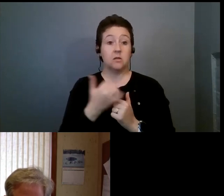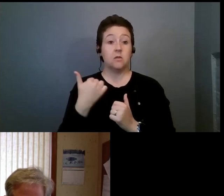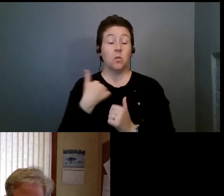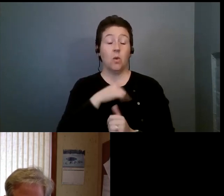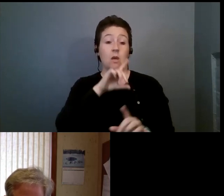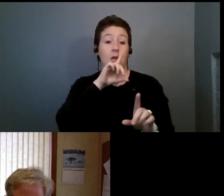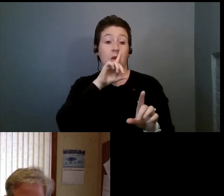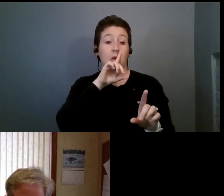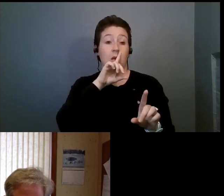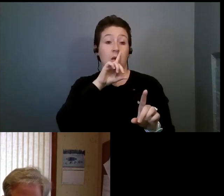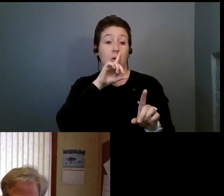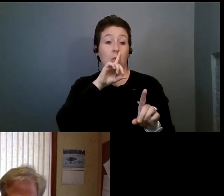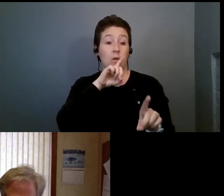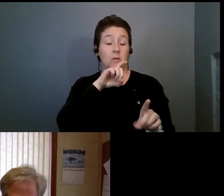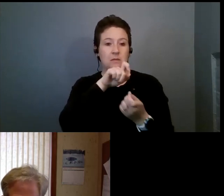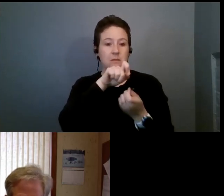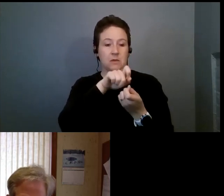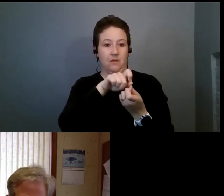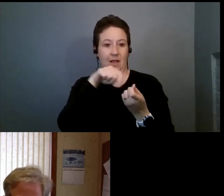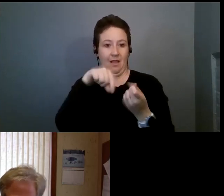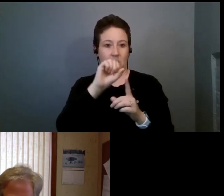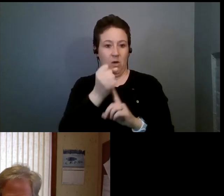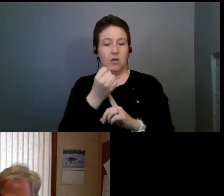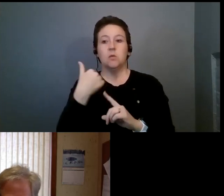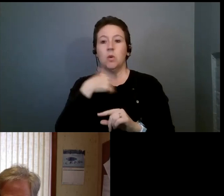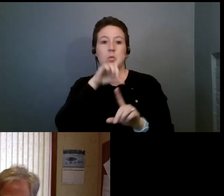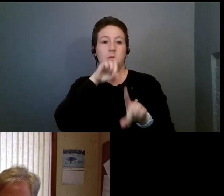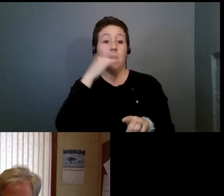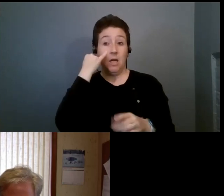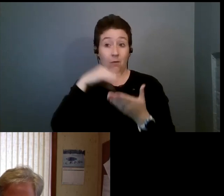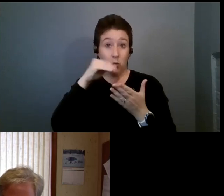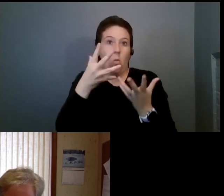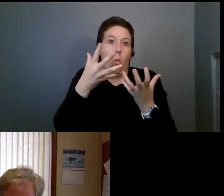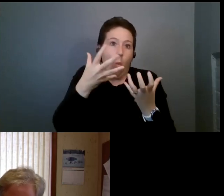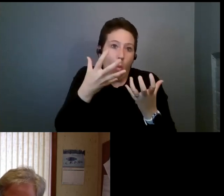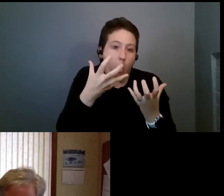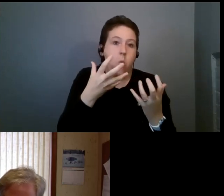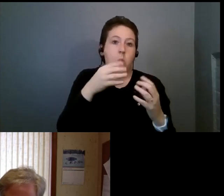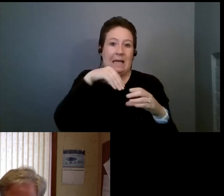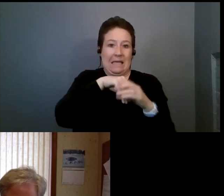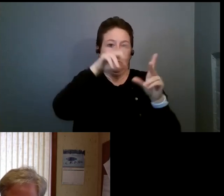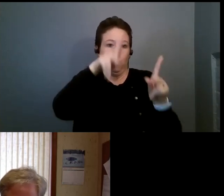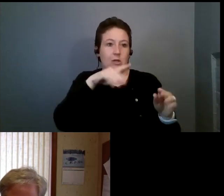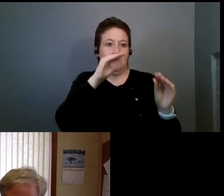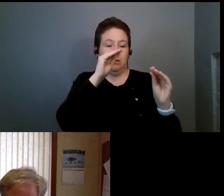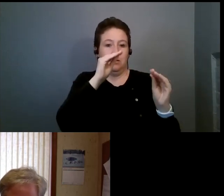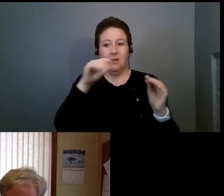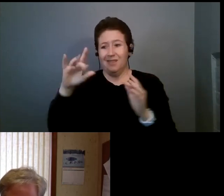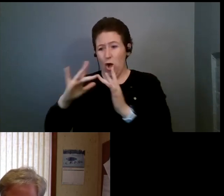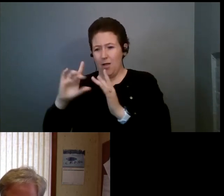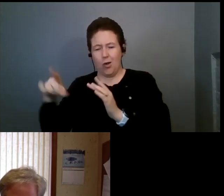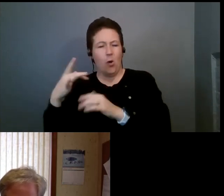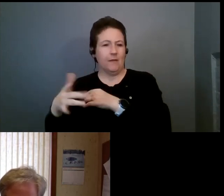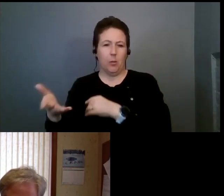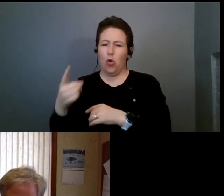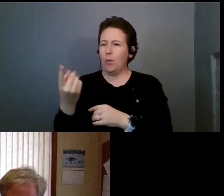responding, especially in this case, to students who want face-to-face instruction. The other is always available to them.